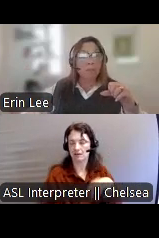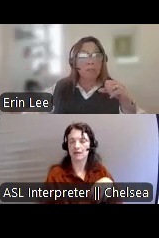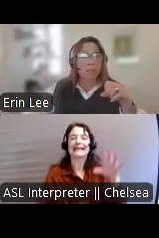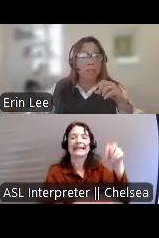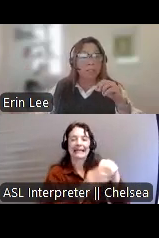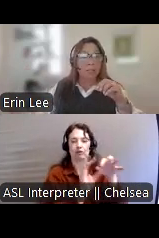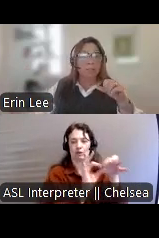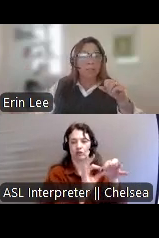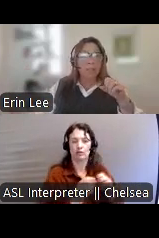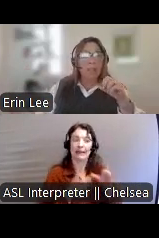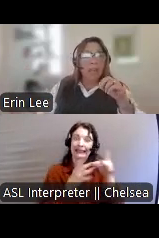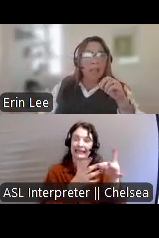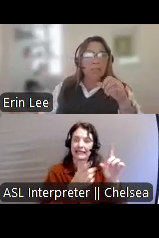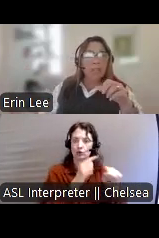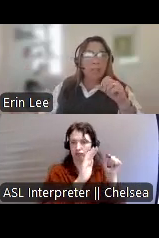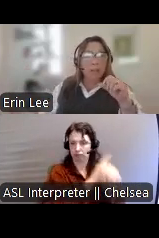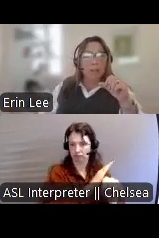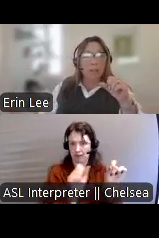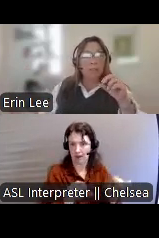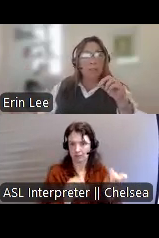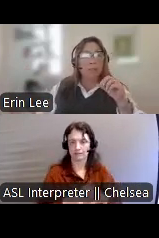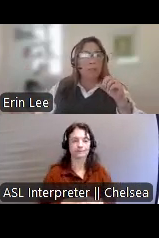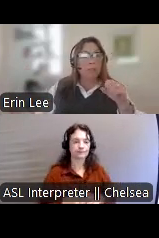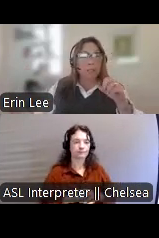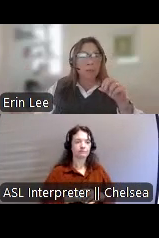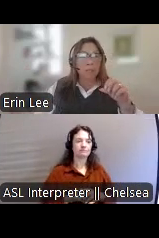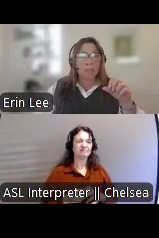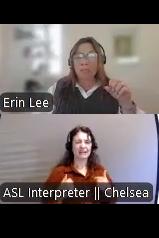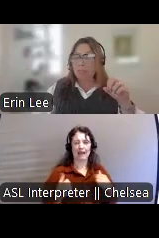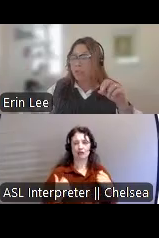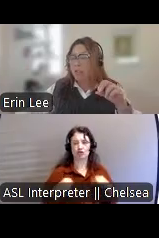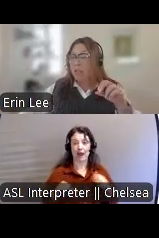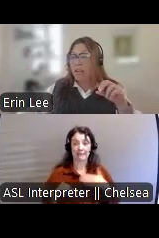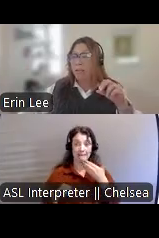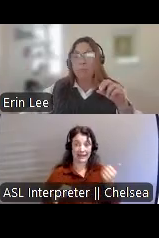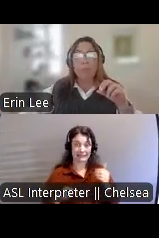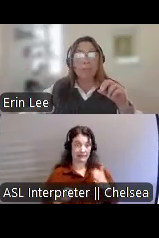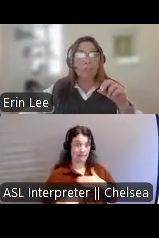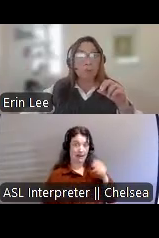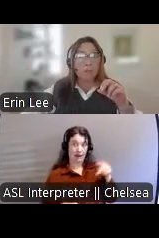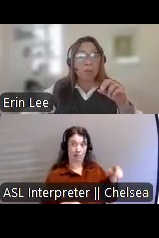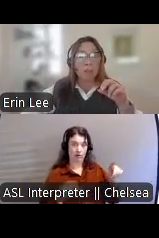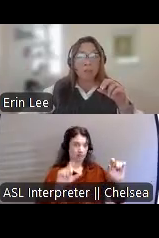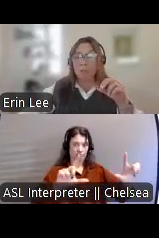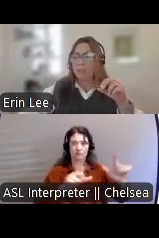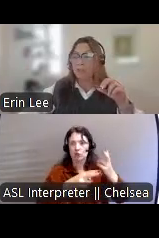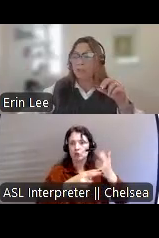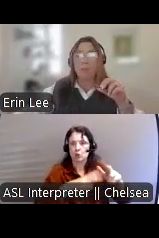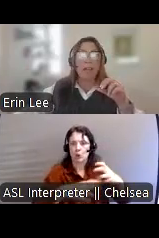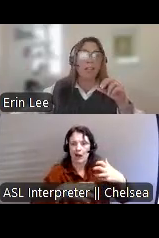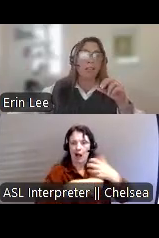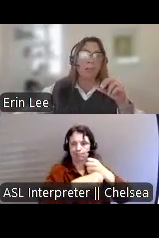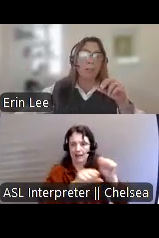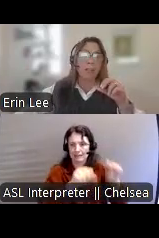move to the next slide, please. I have done my very best to make this presentation as short as possible in terms